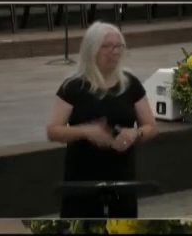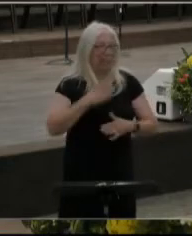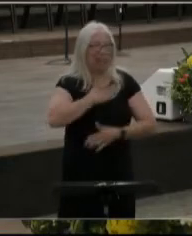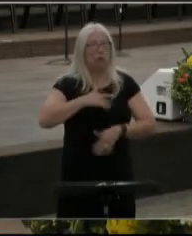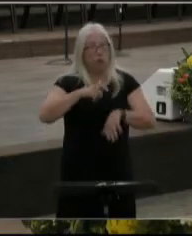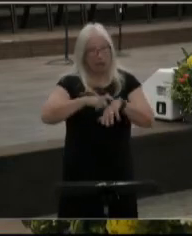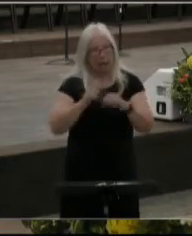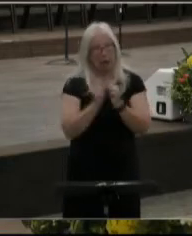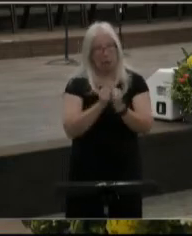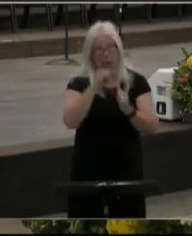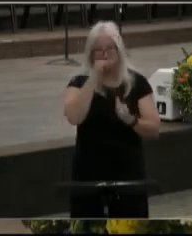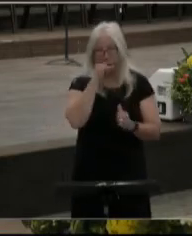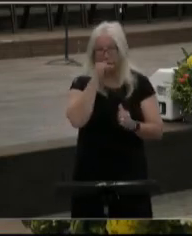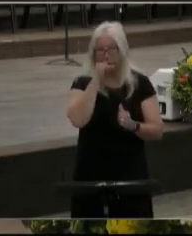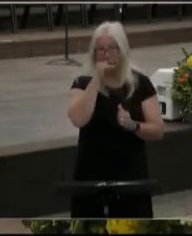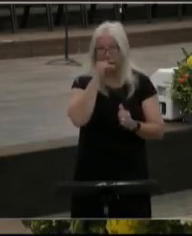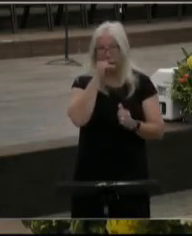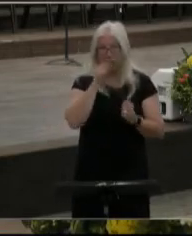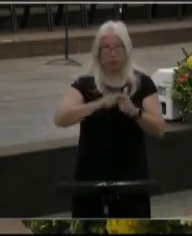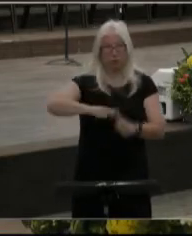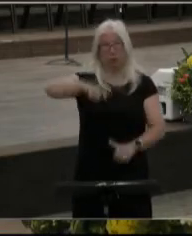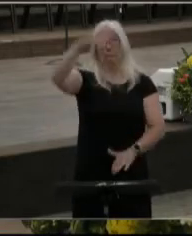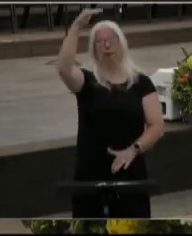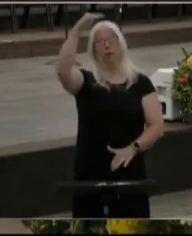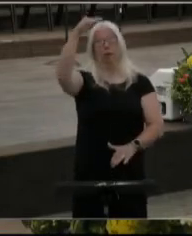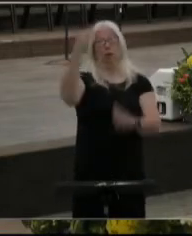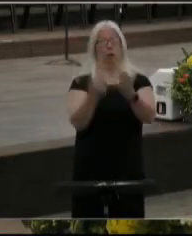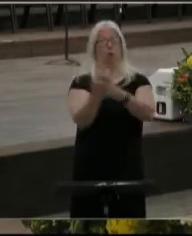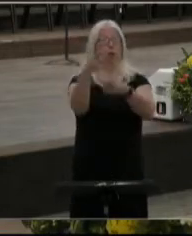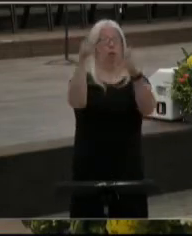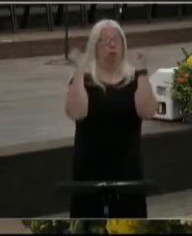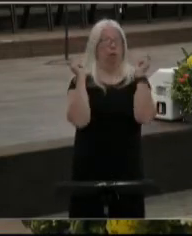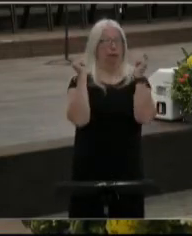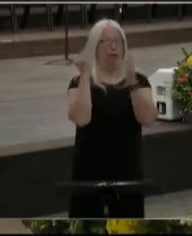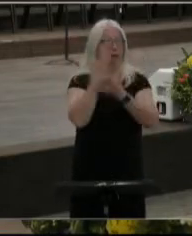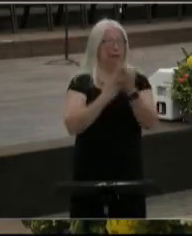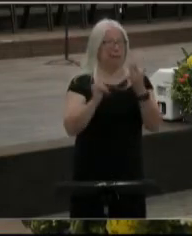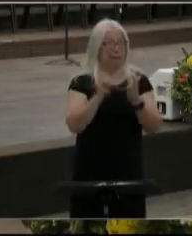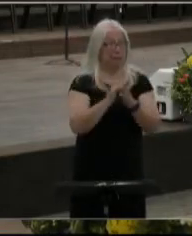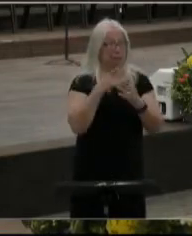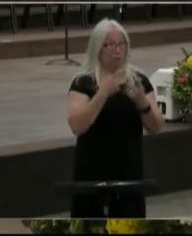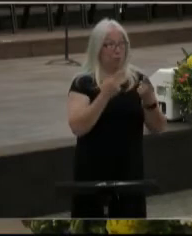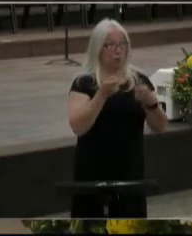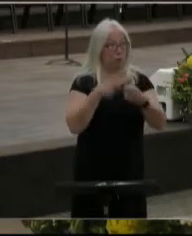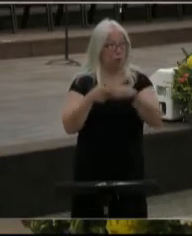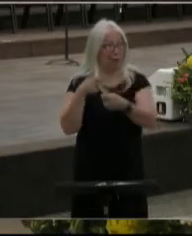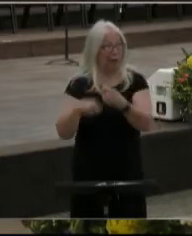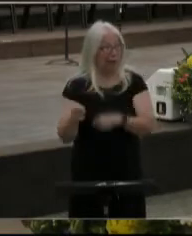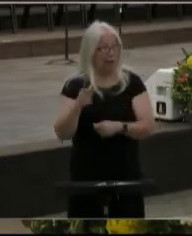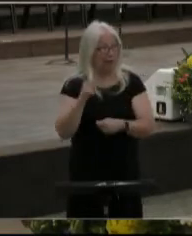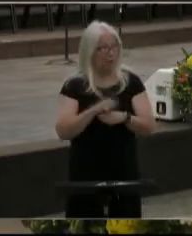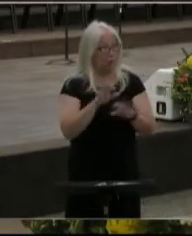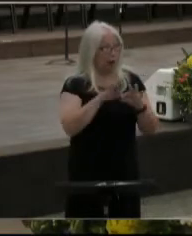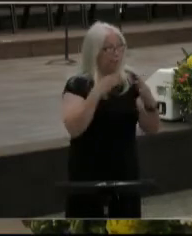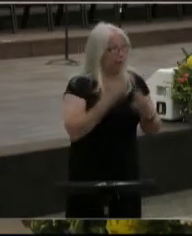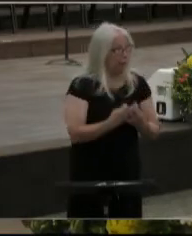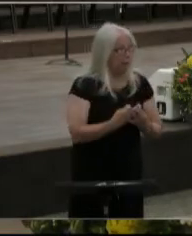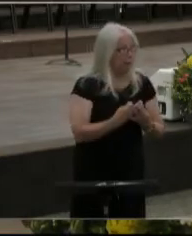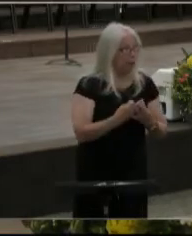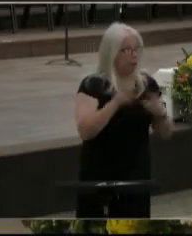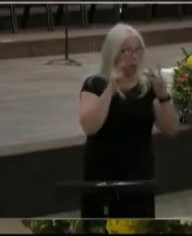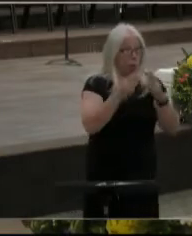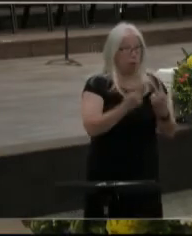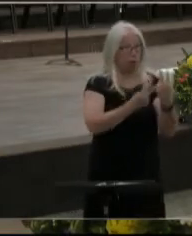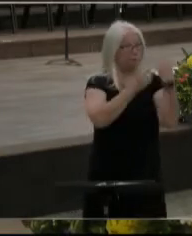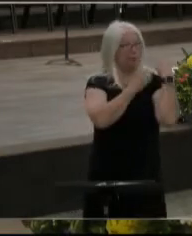Enjoy time with them because they're going to get bigger and they're going to grow up real quick. And some of the stuff that we traded out for our family, we're